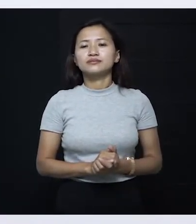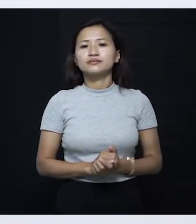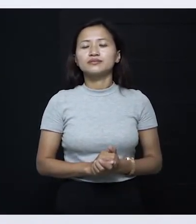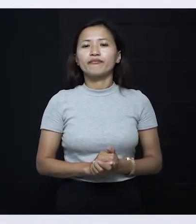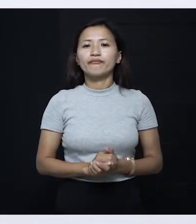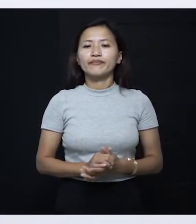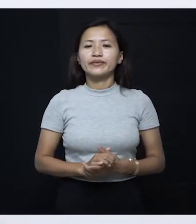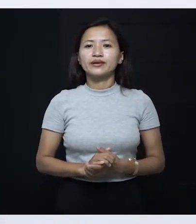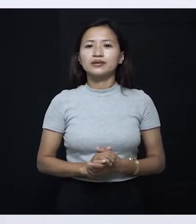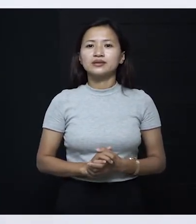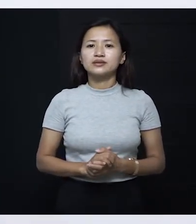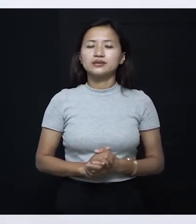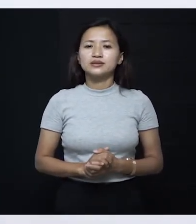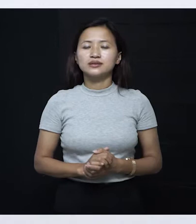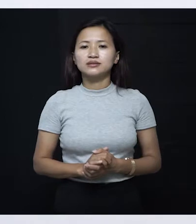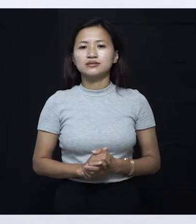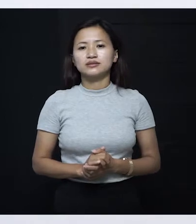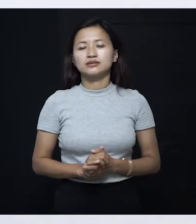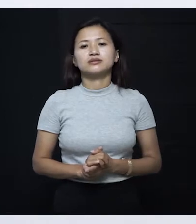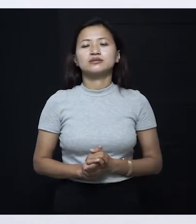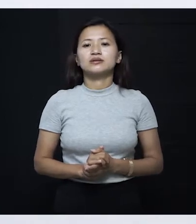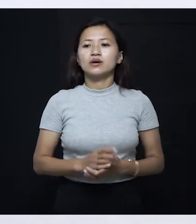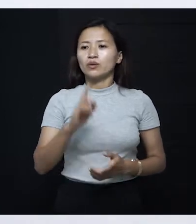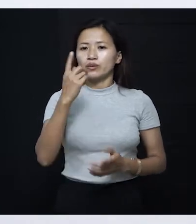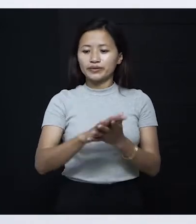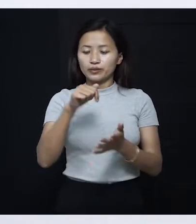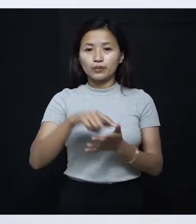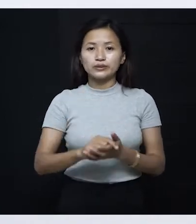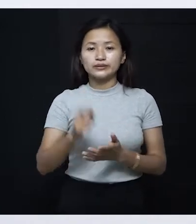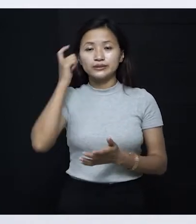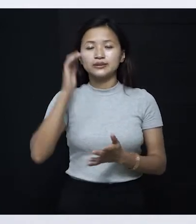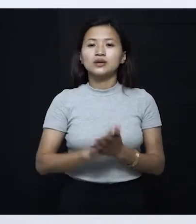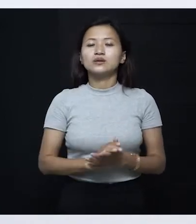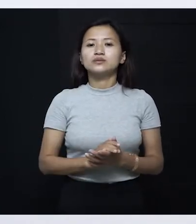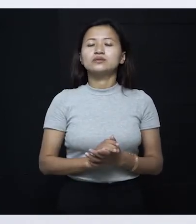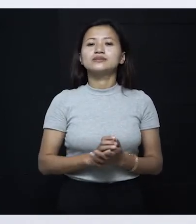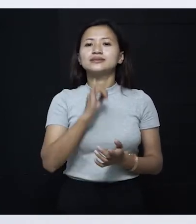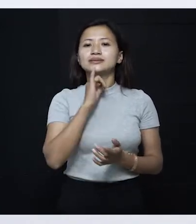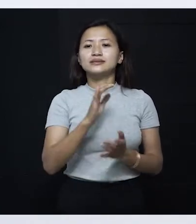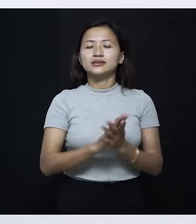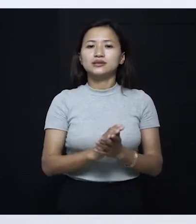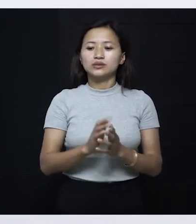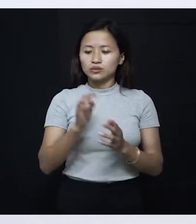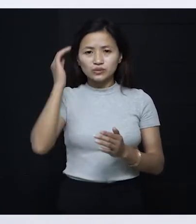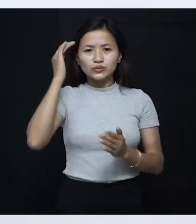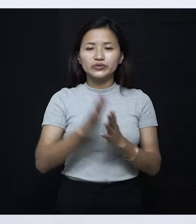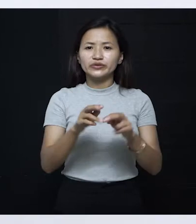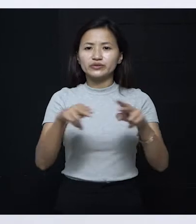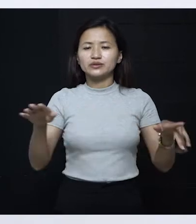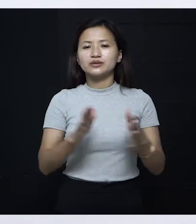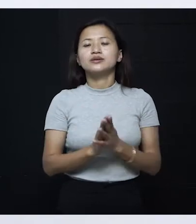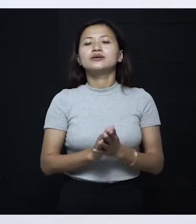Climate of Nagaland. Now here, one thing I want you to know is, please know the difference